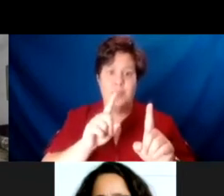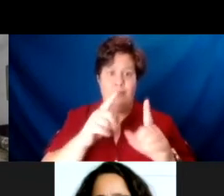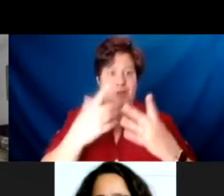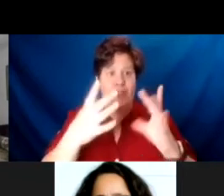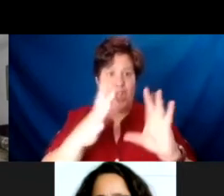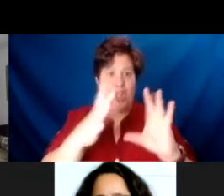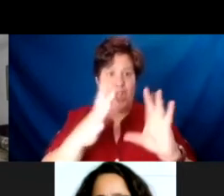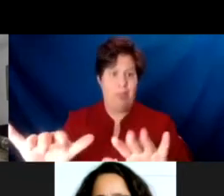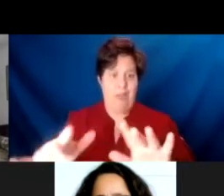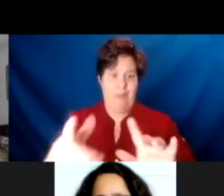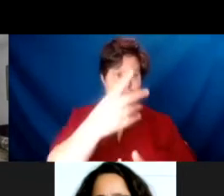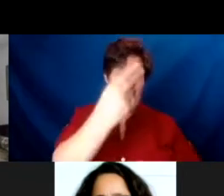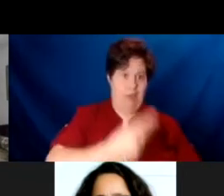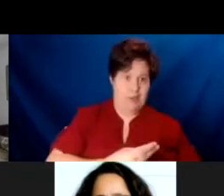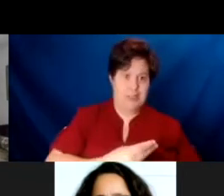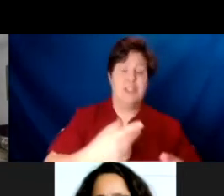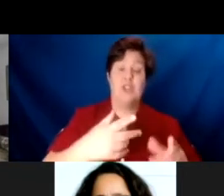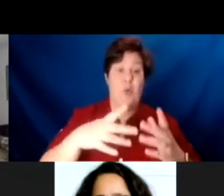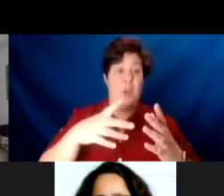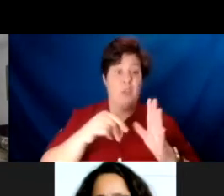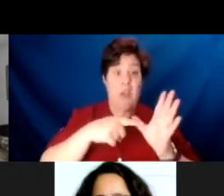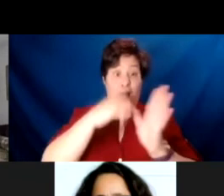So, in the application, feel free to